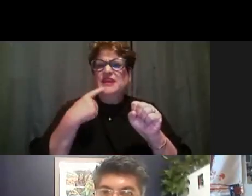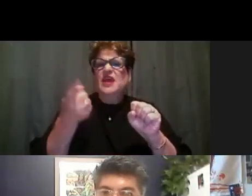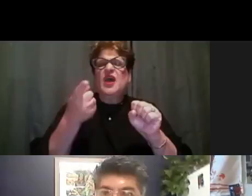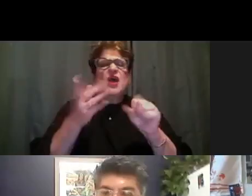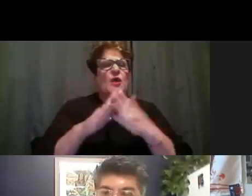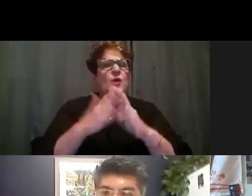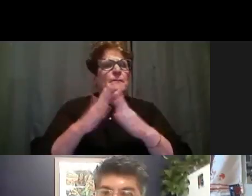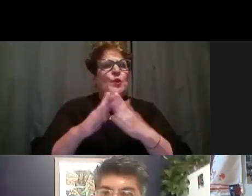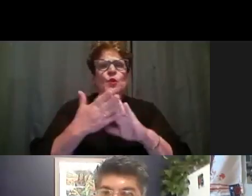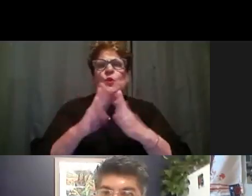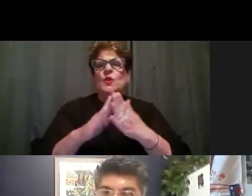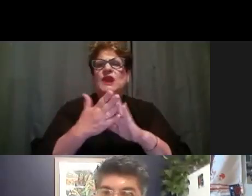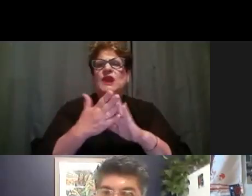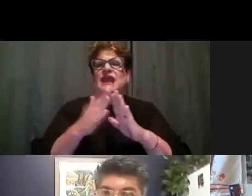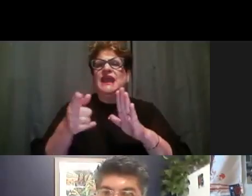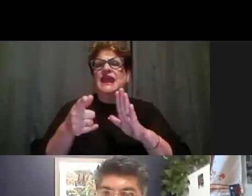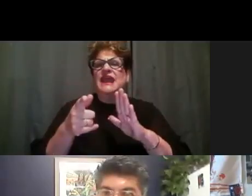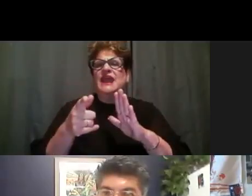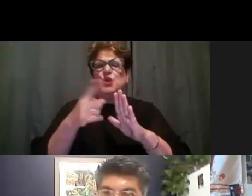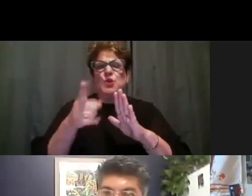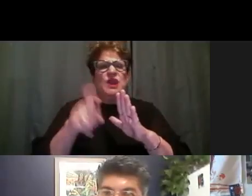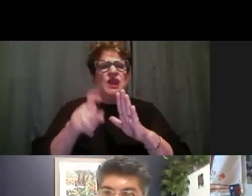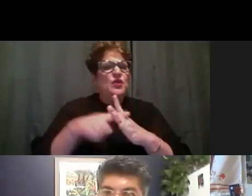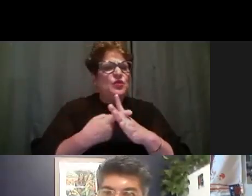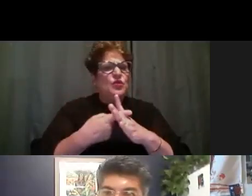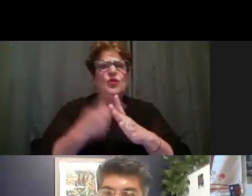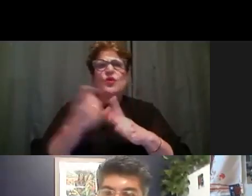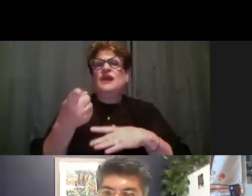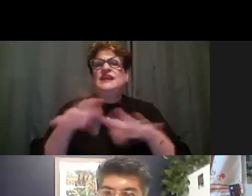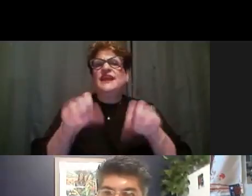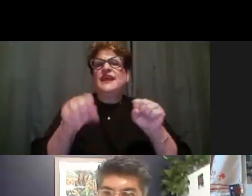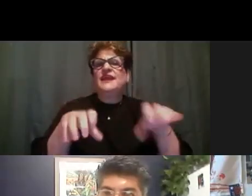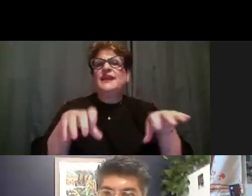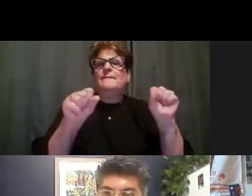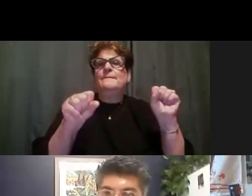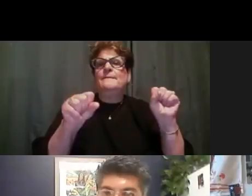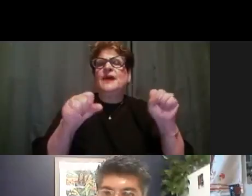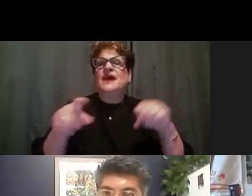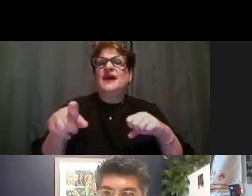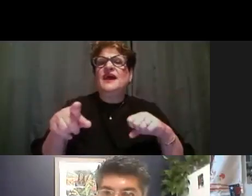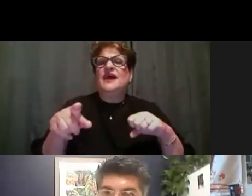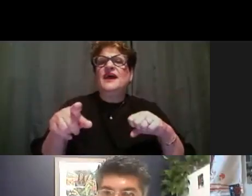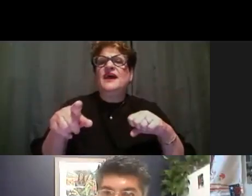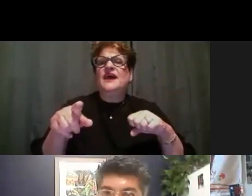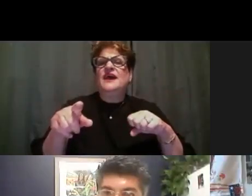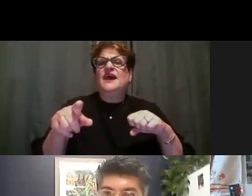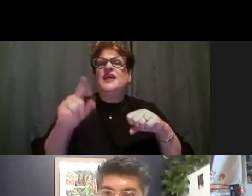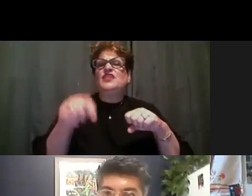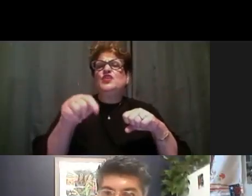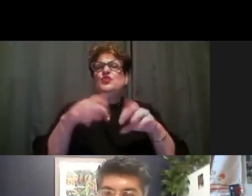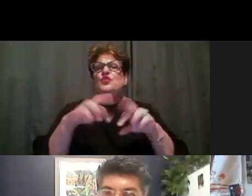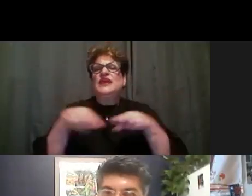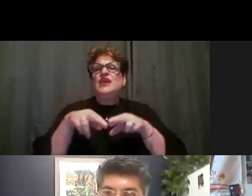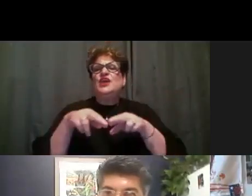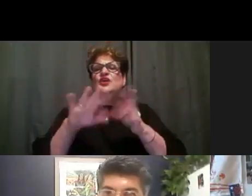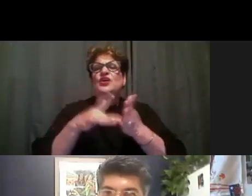community, and you need to start shaking up this regional center